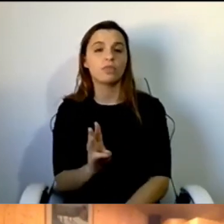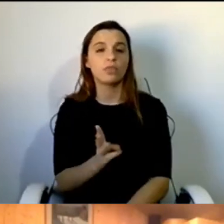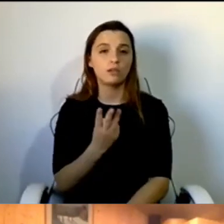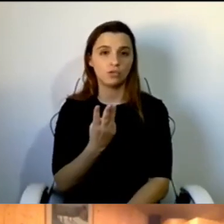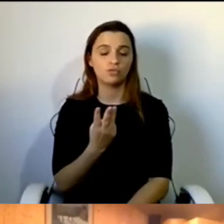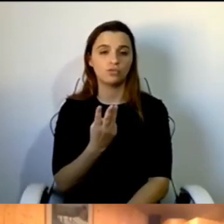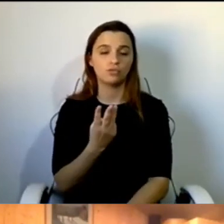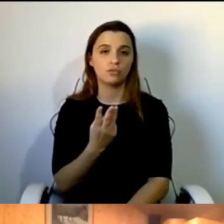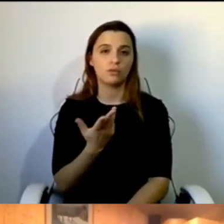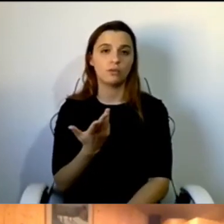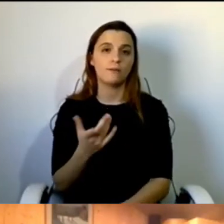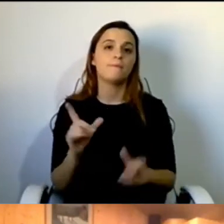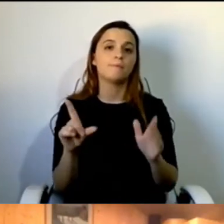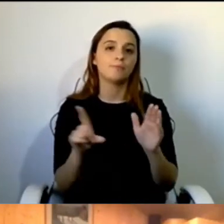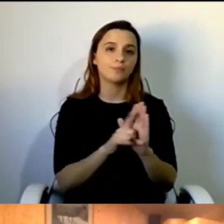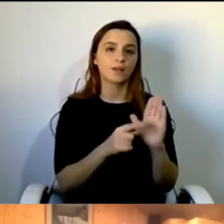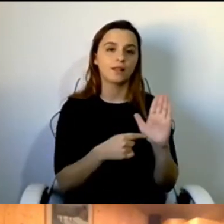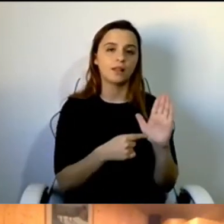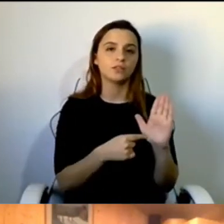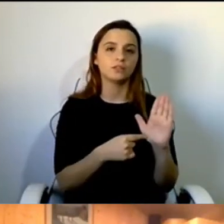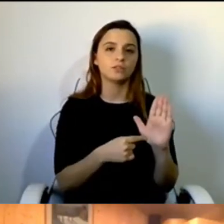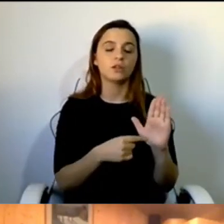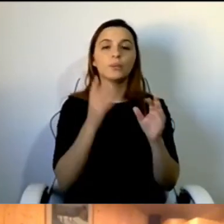basic act that provided care